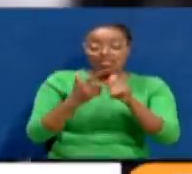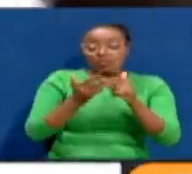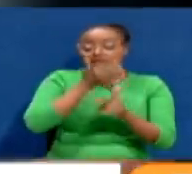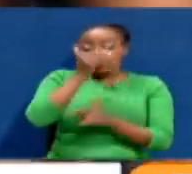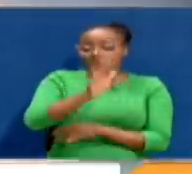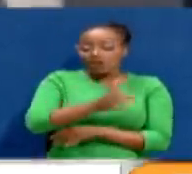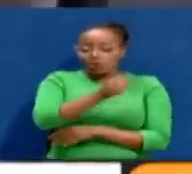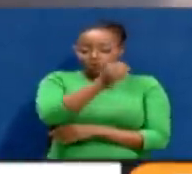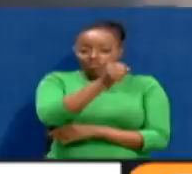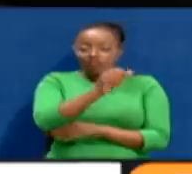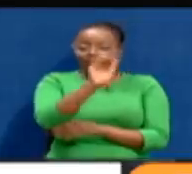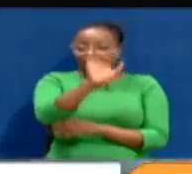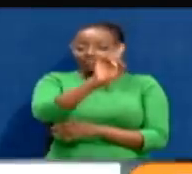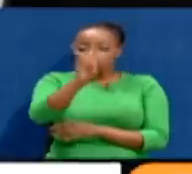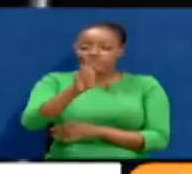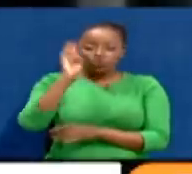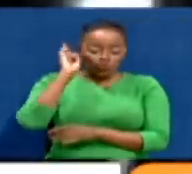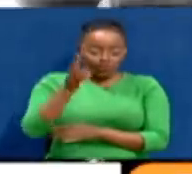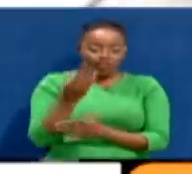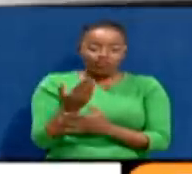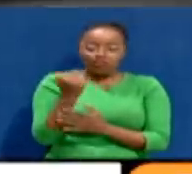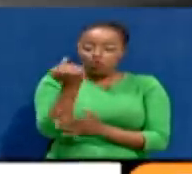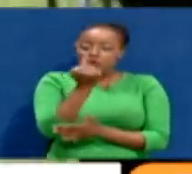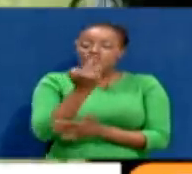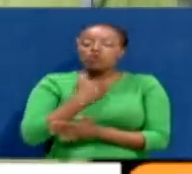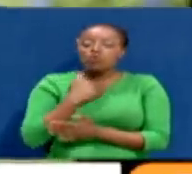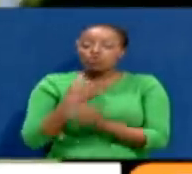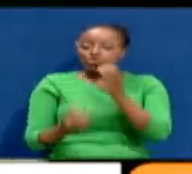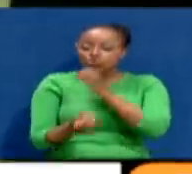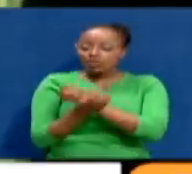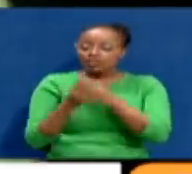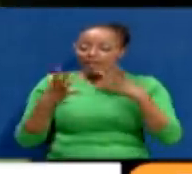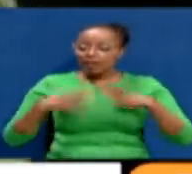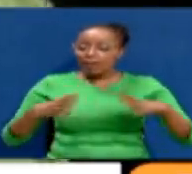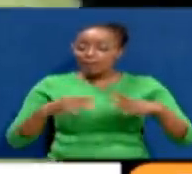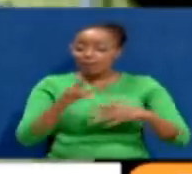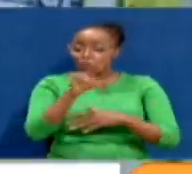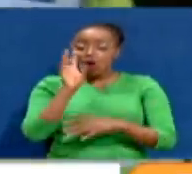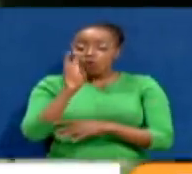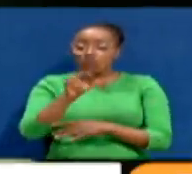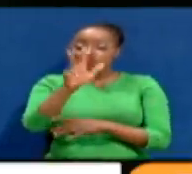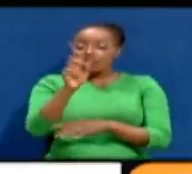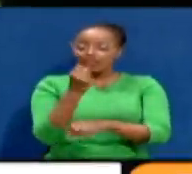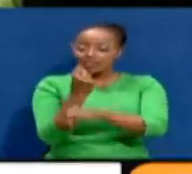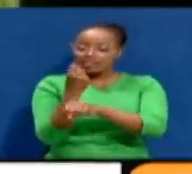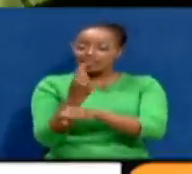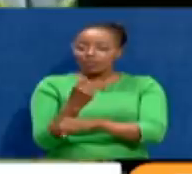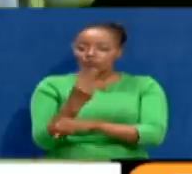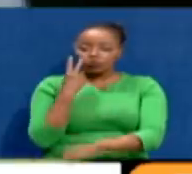on, John Mbadi. Yeah. I'm going to ask the question. Hang on. I just want our viewers to just get a sense of this for 30 seconds.